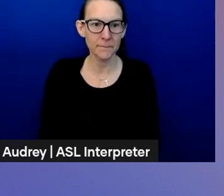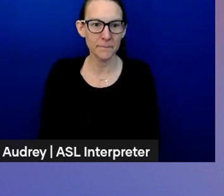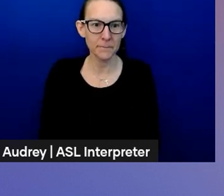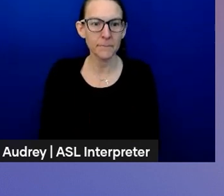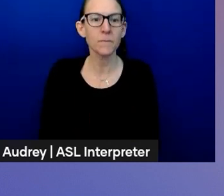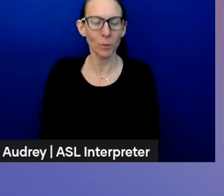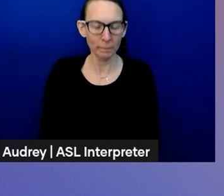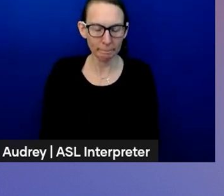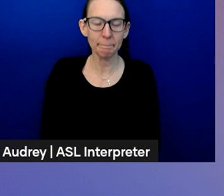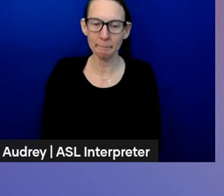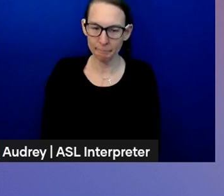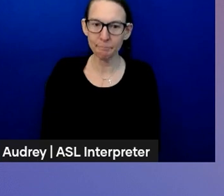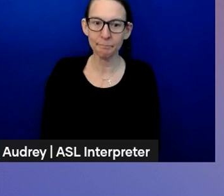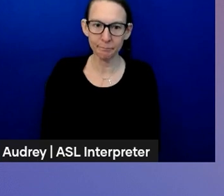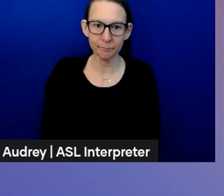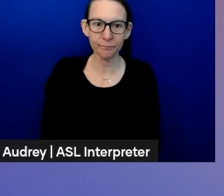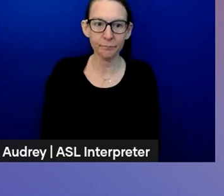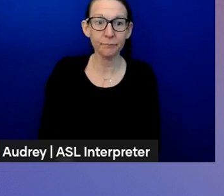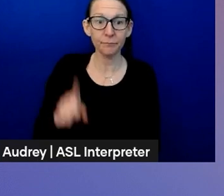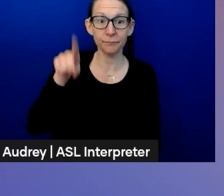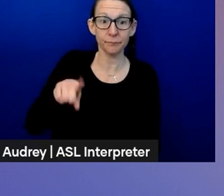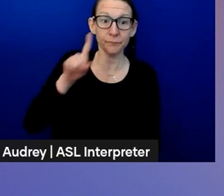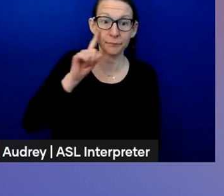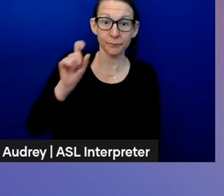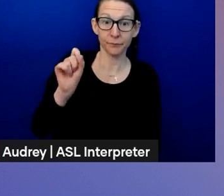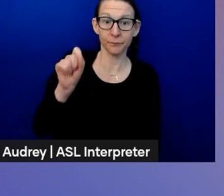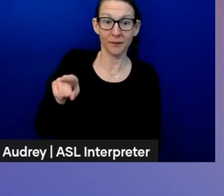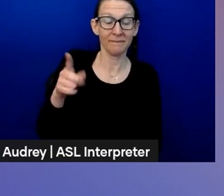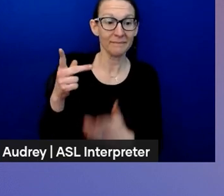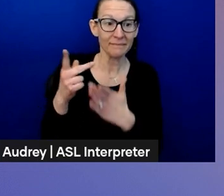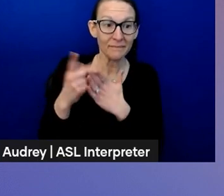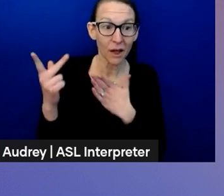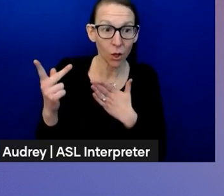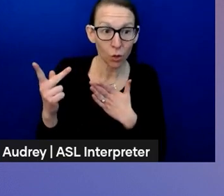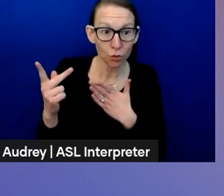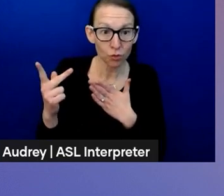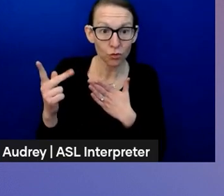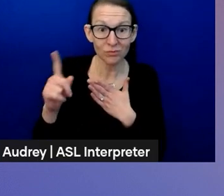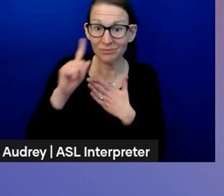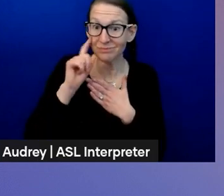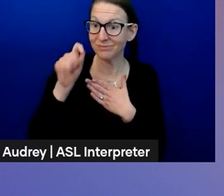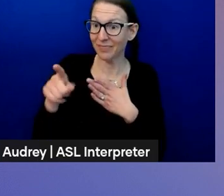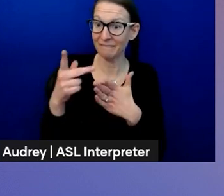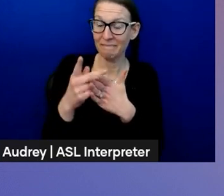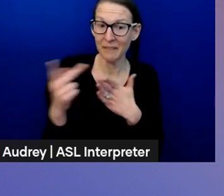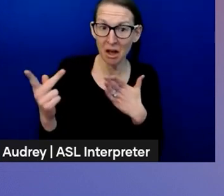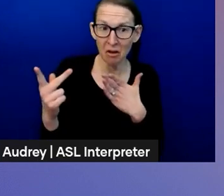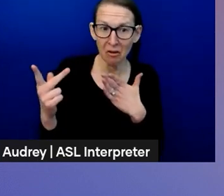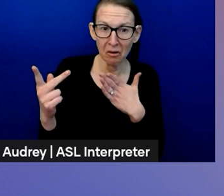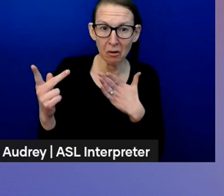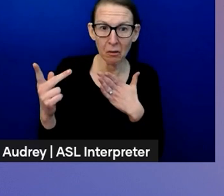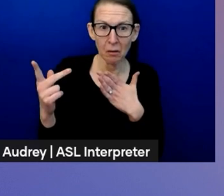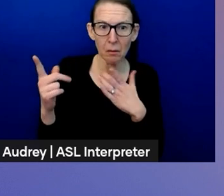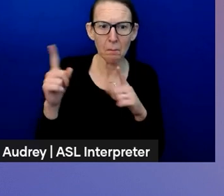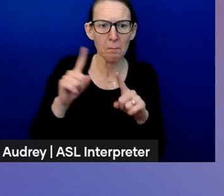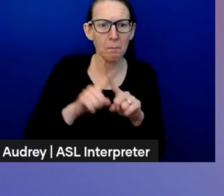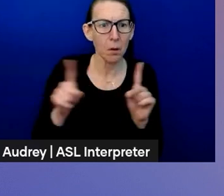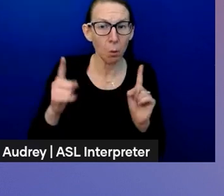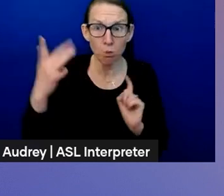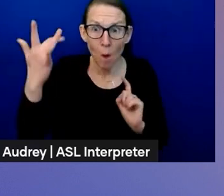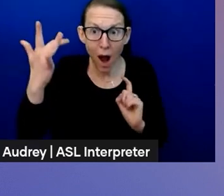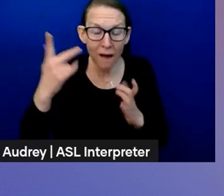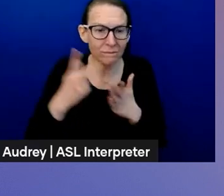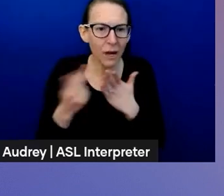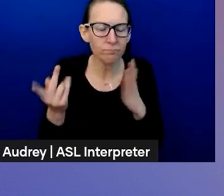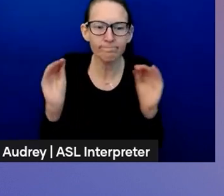Cool. And so here we see this failure. We can see the failure here, but we don't necessarily see exactly why it failed.